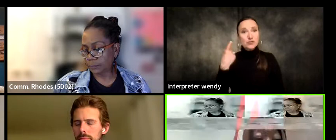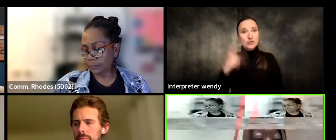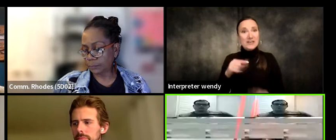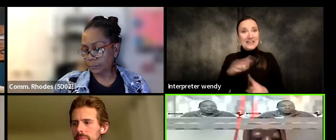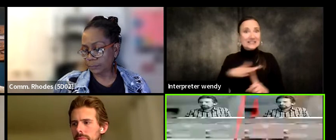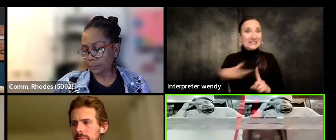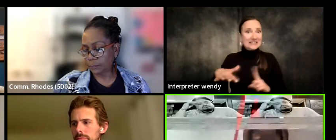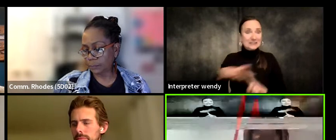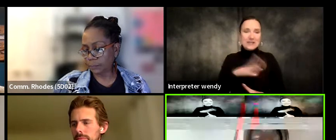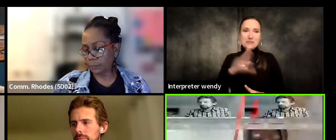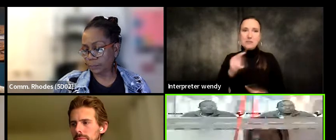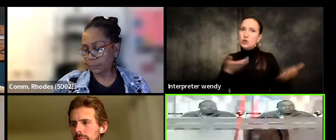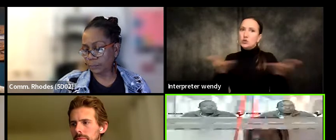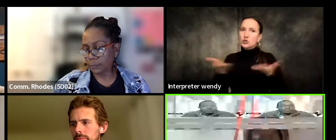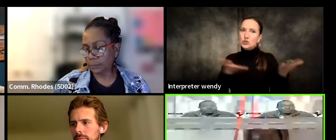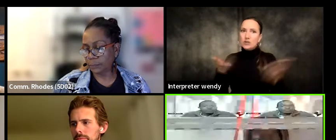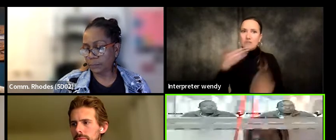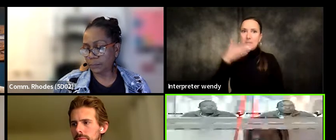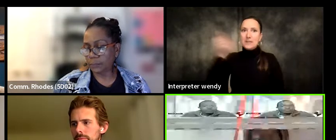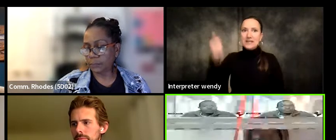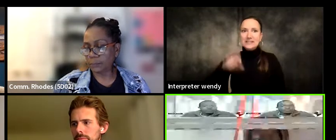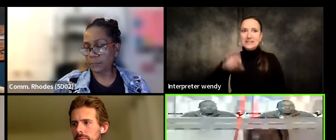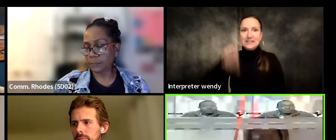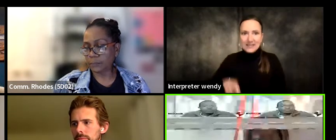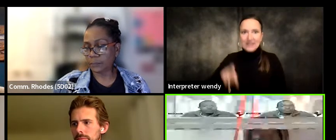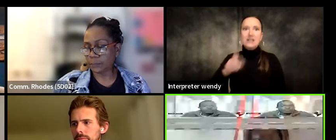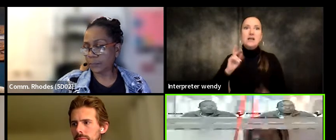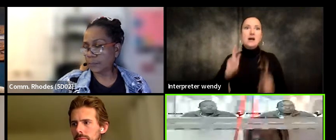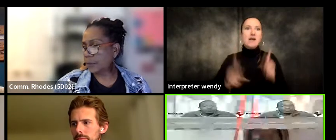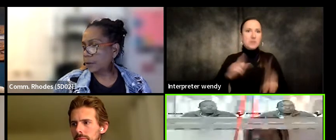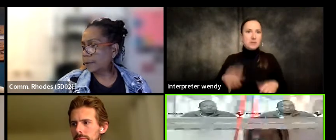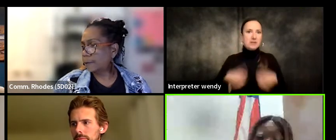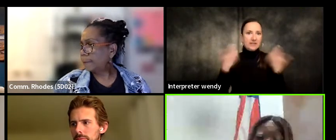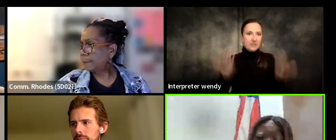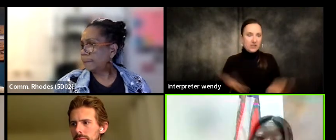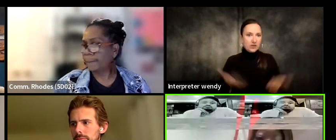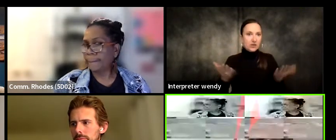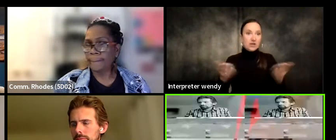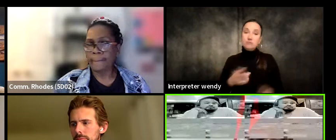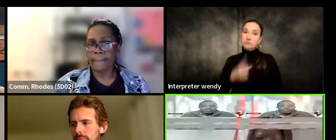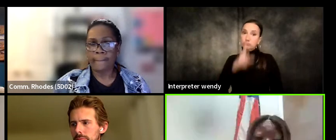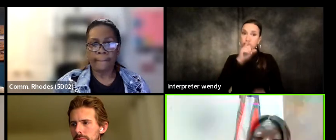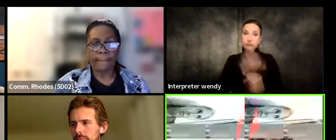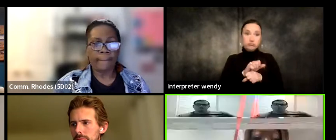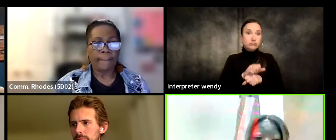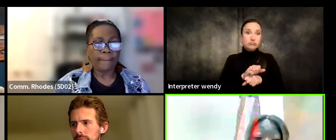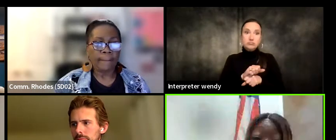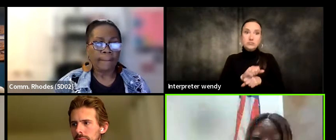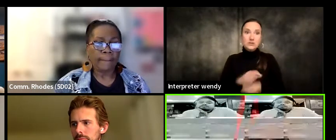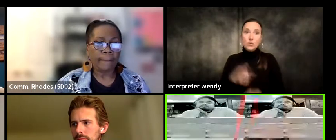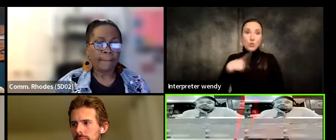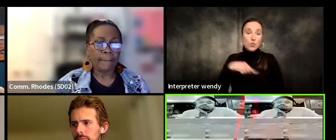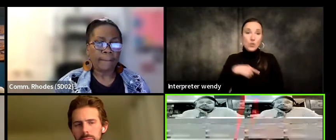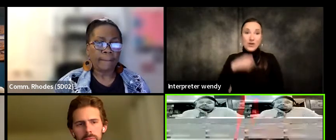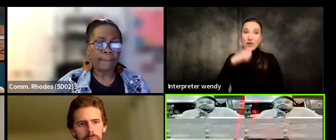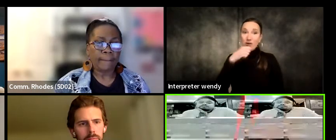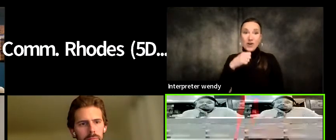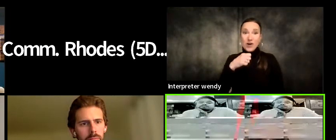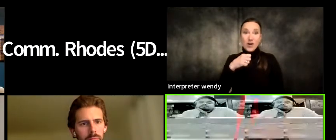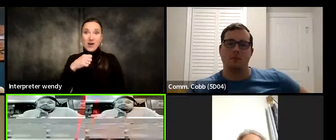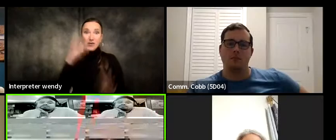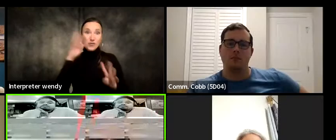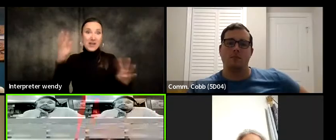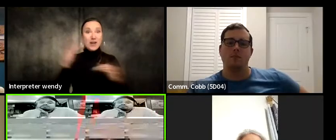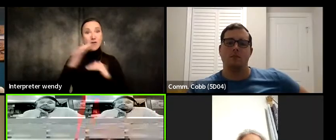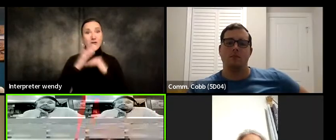we serve as best we can the needs of all the constituents. And I'm very adamant, we're not making any comfortable spaces